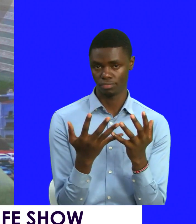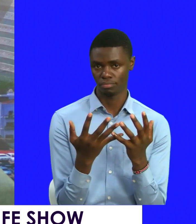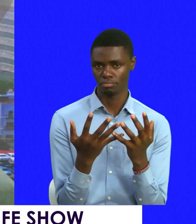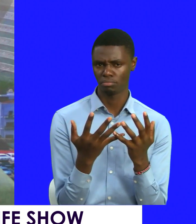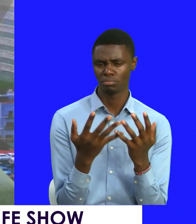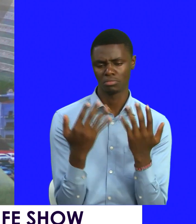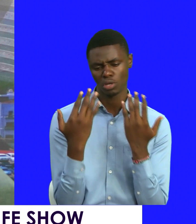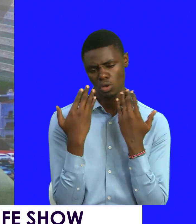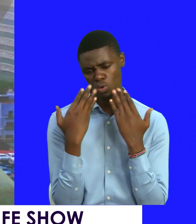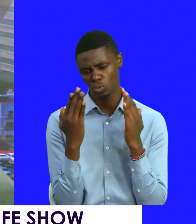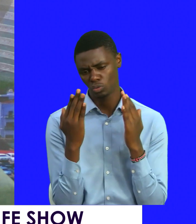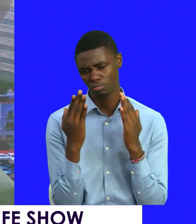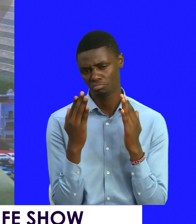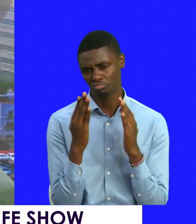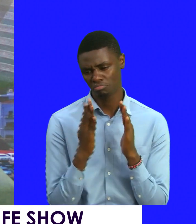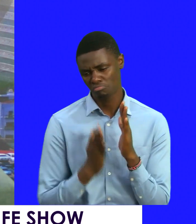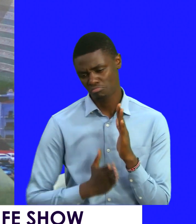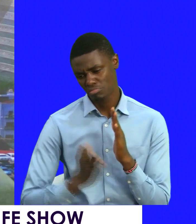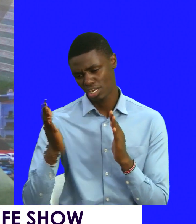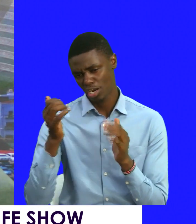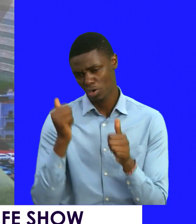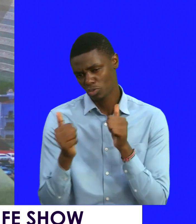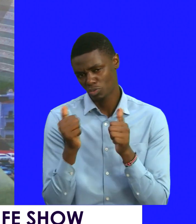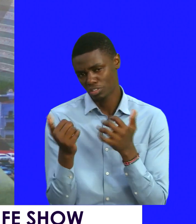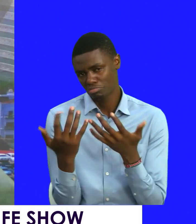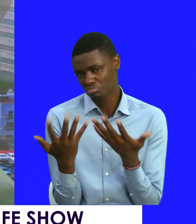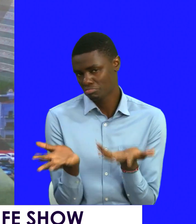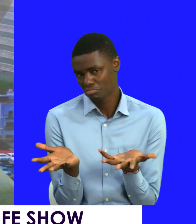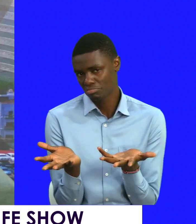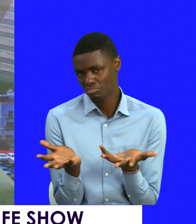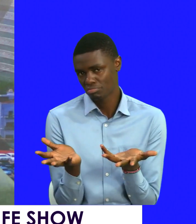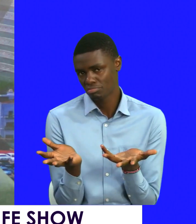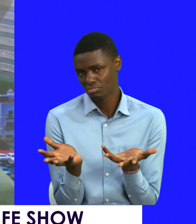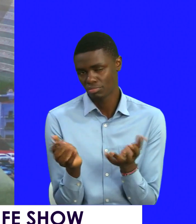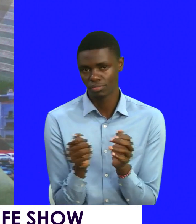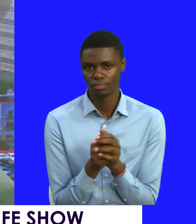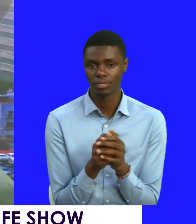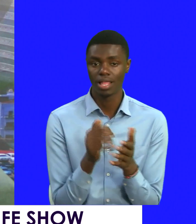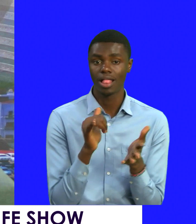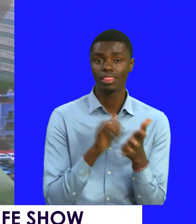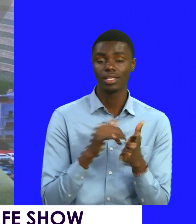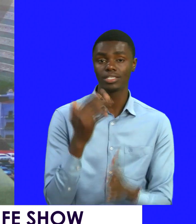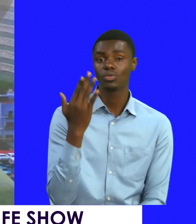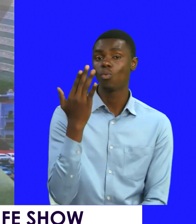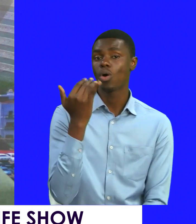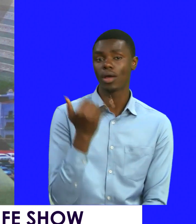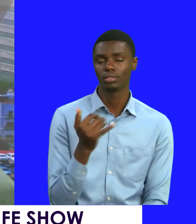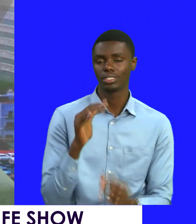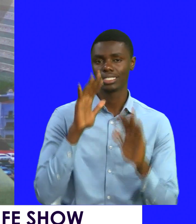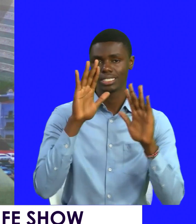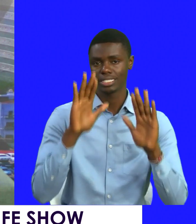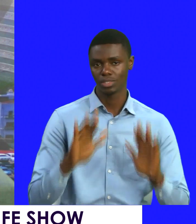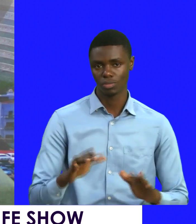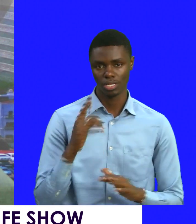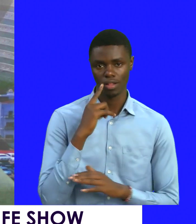You really don't know which direction things are going to take. And that is why it is important for you to